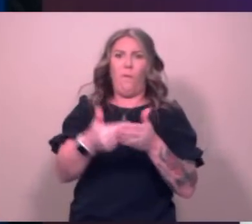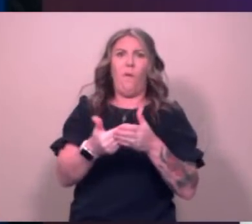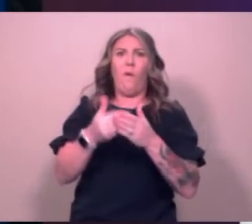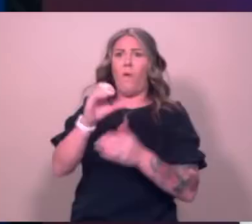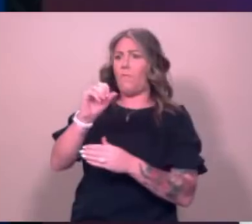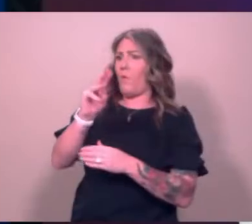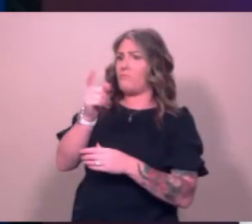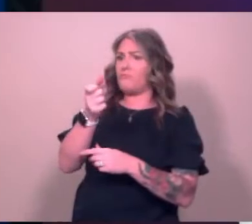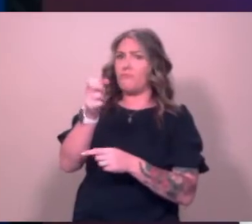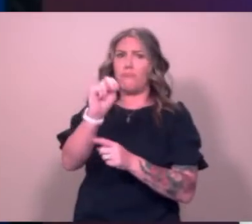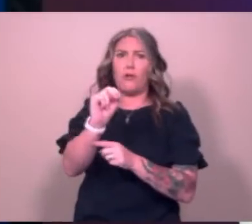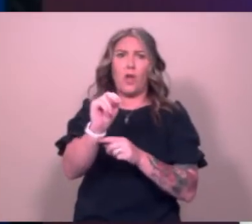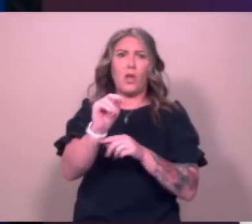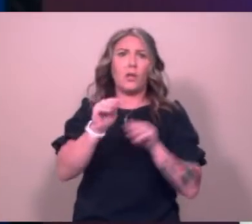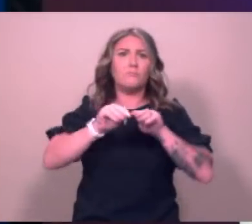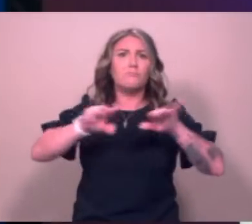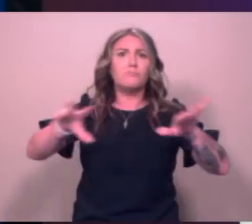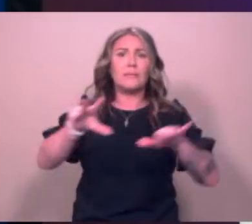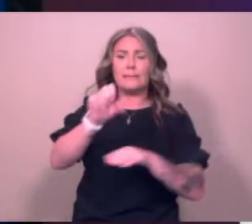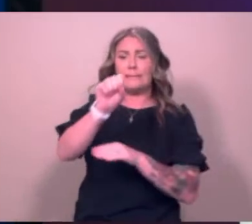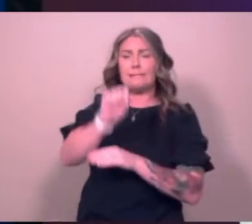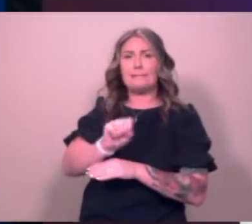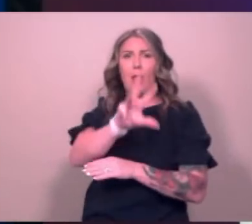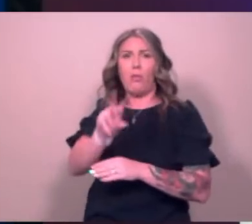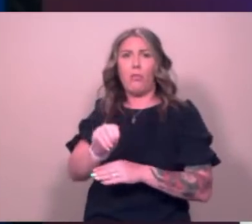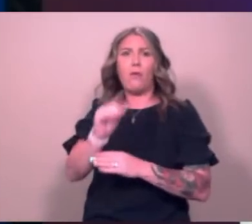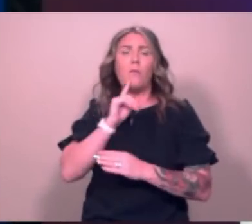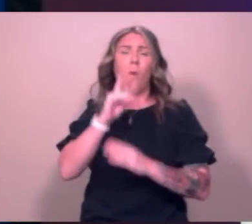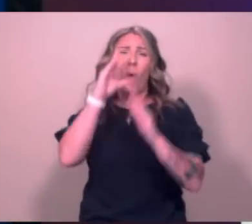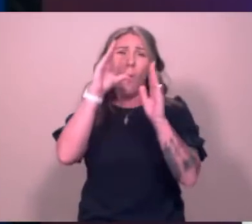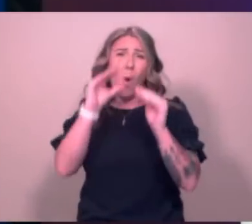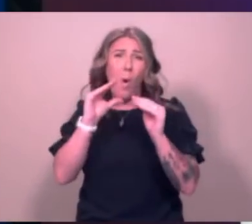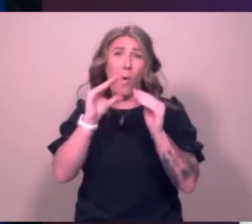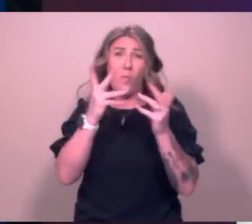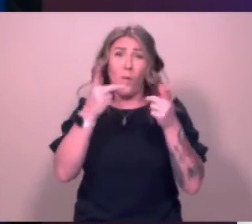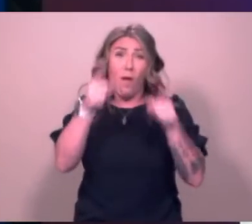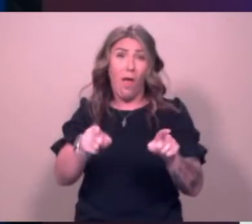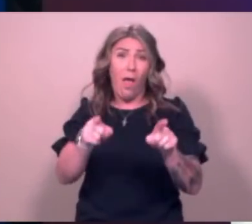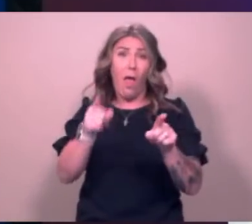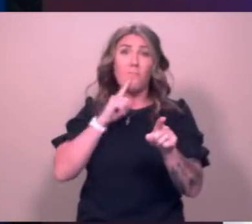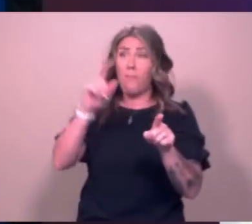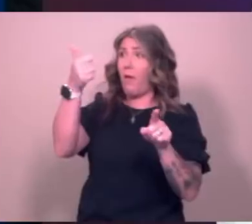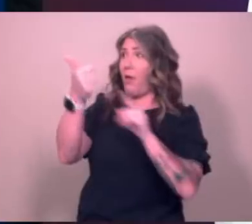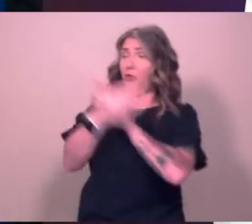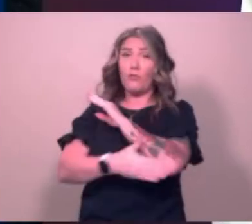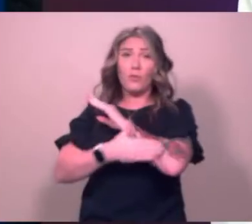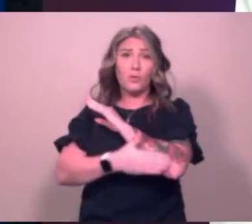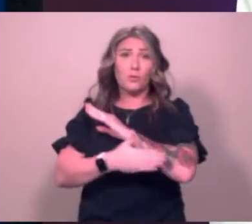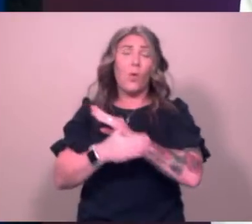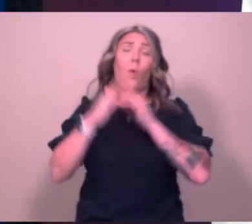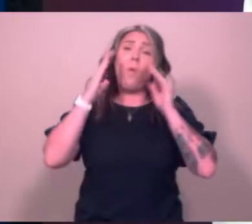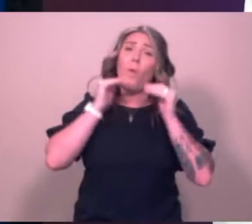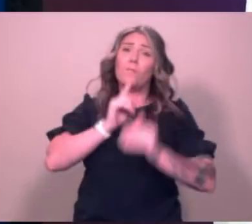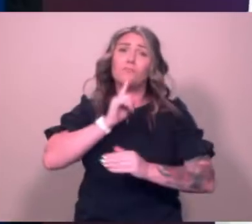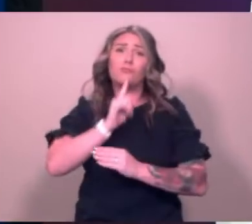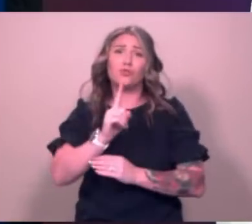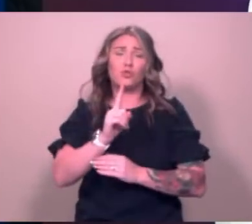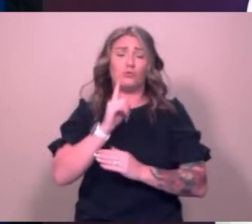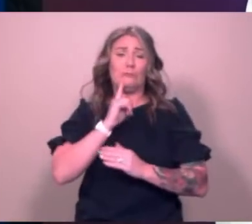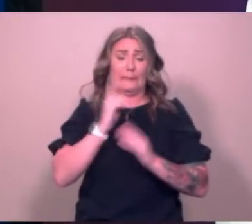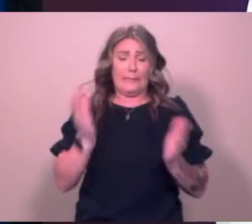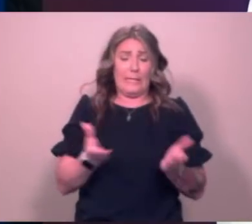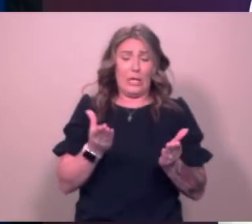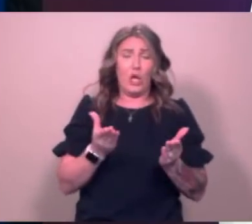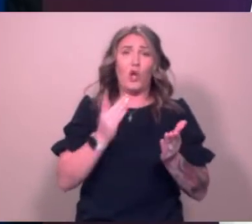South Africa. We hope the trend overseas is our story too, when this variant could be coming and going quickly, but